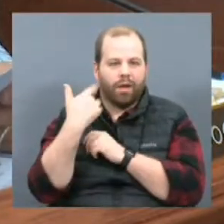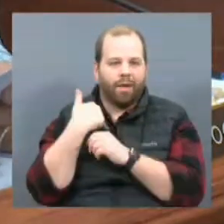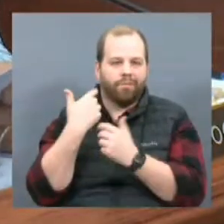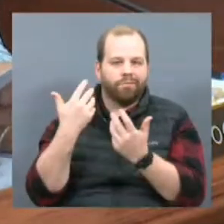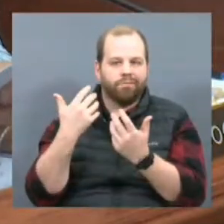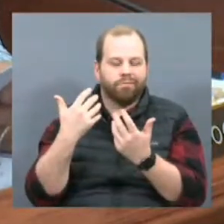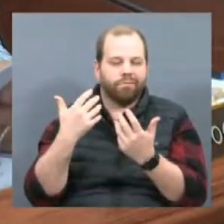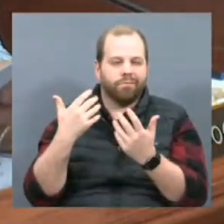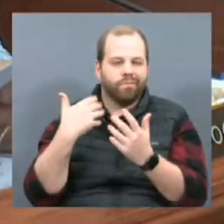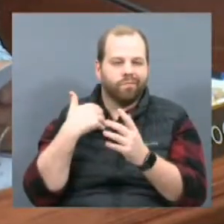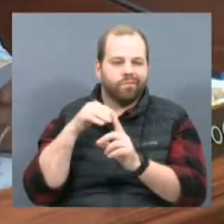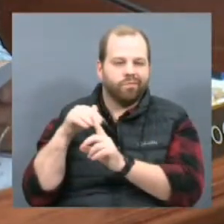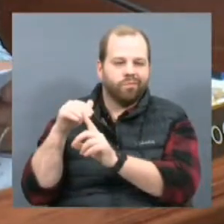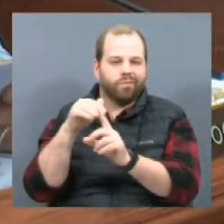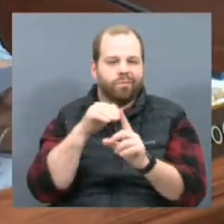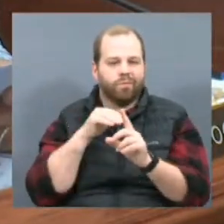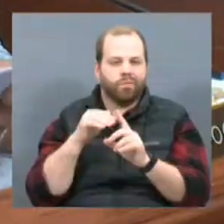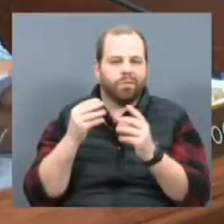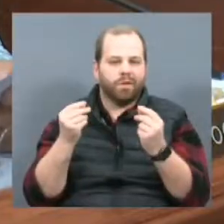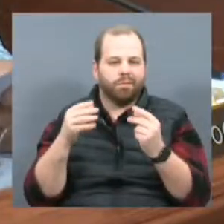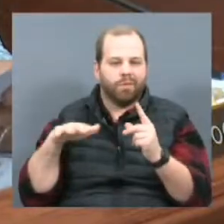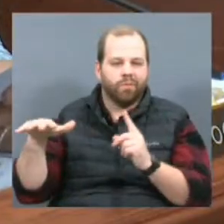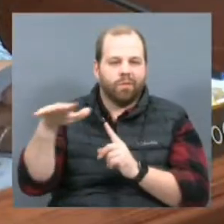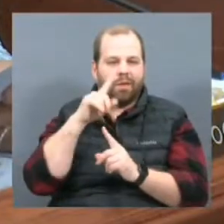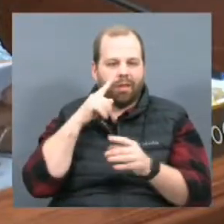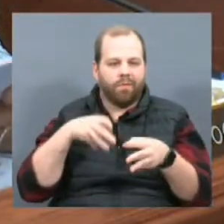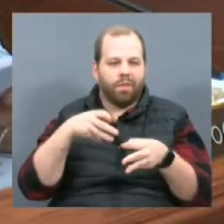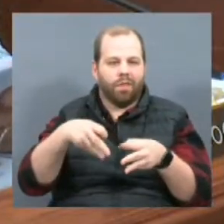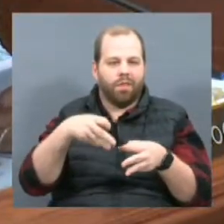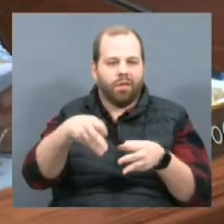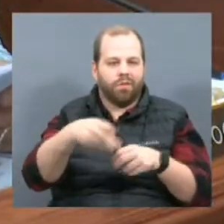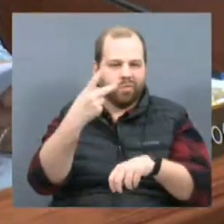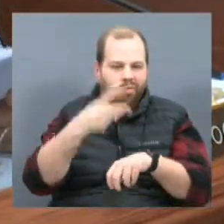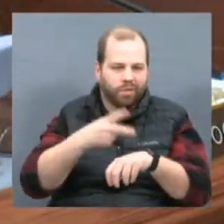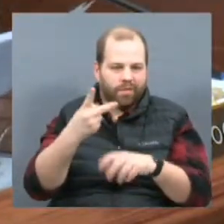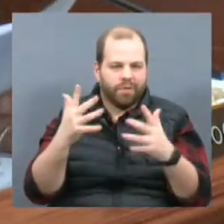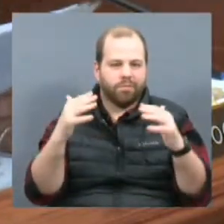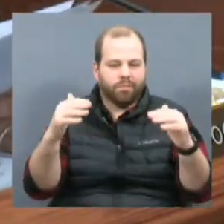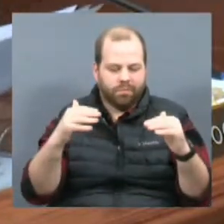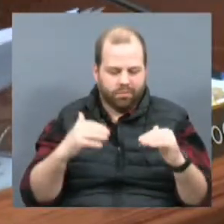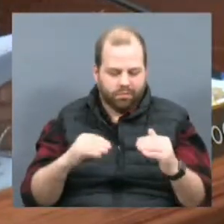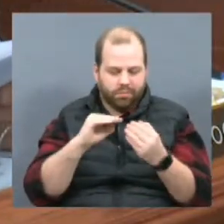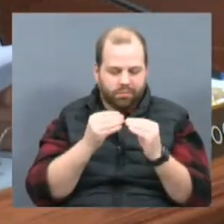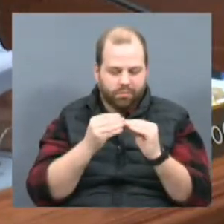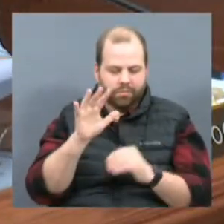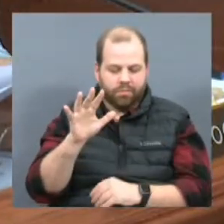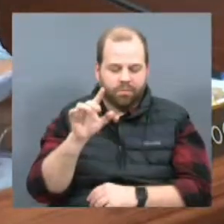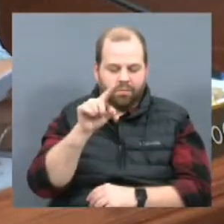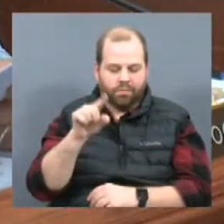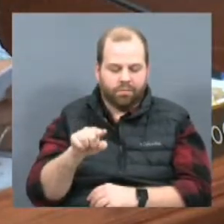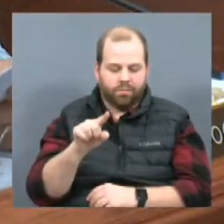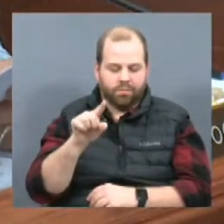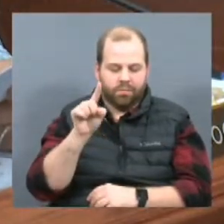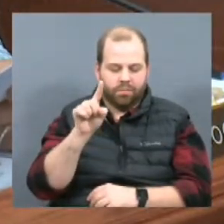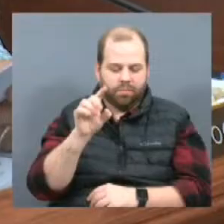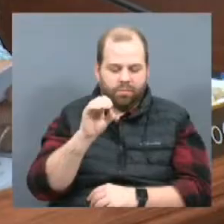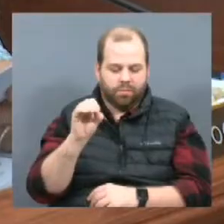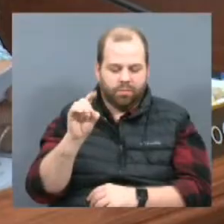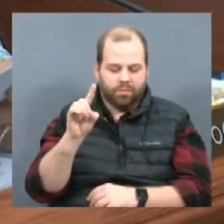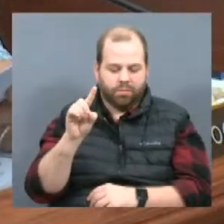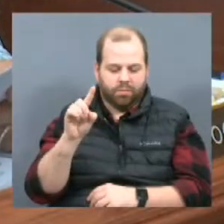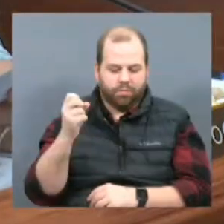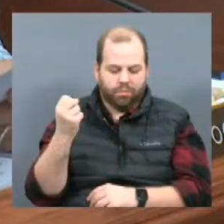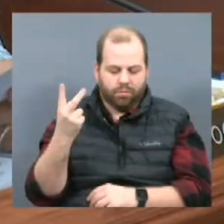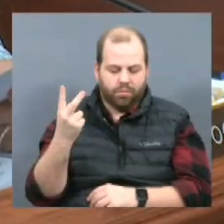owners, and the application has previously been deferred twice. Item 5, Z 10,112 is